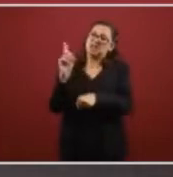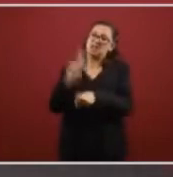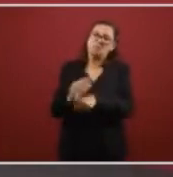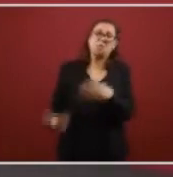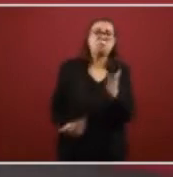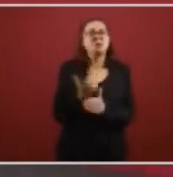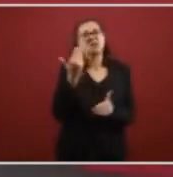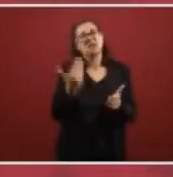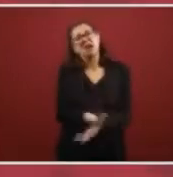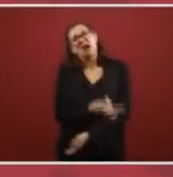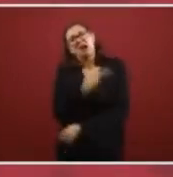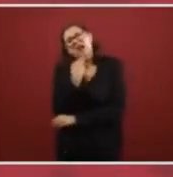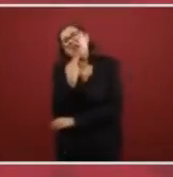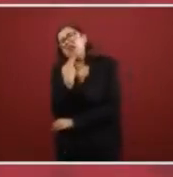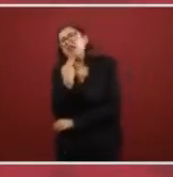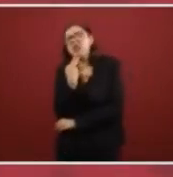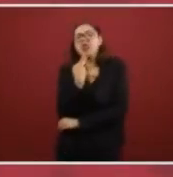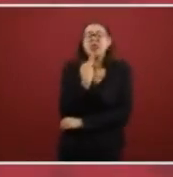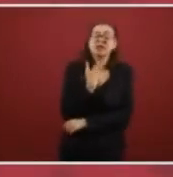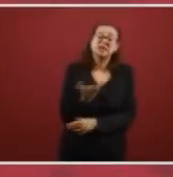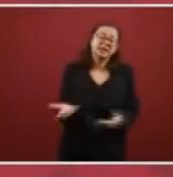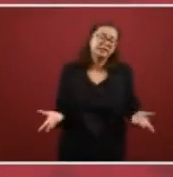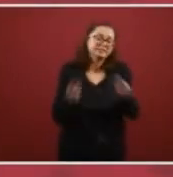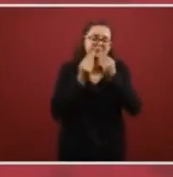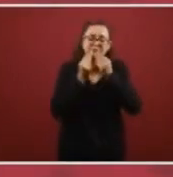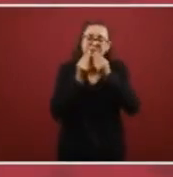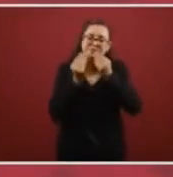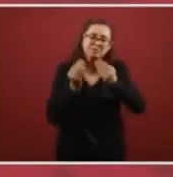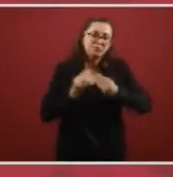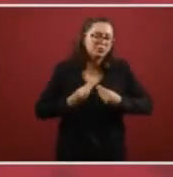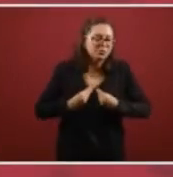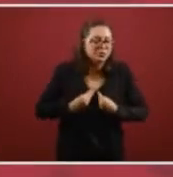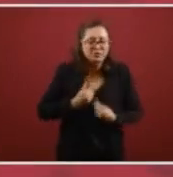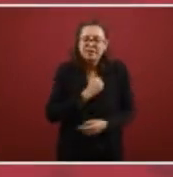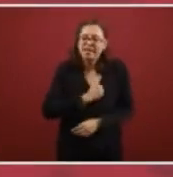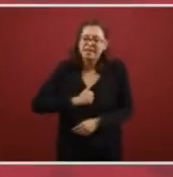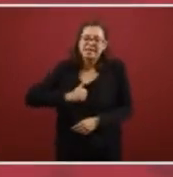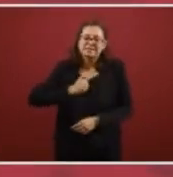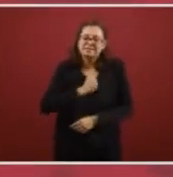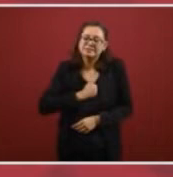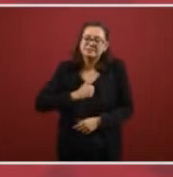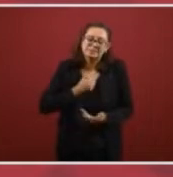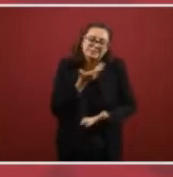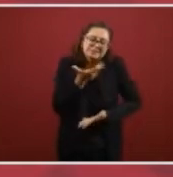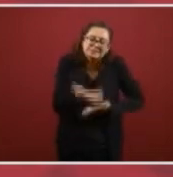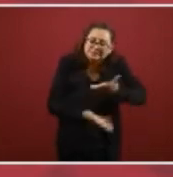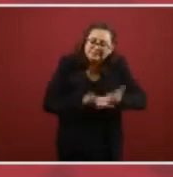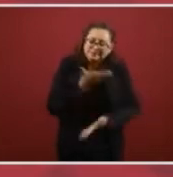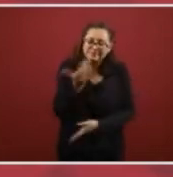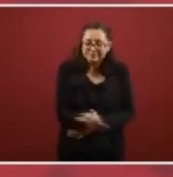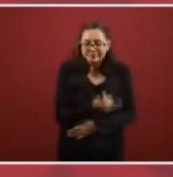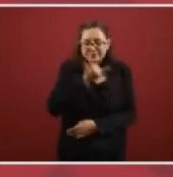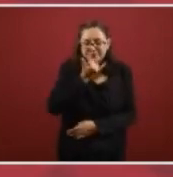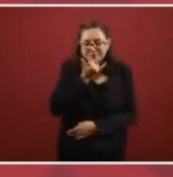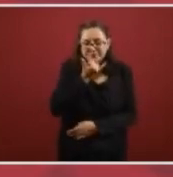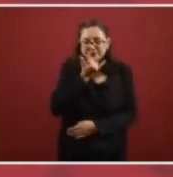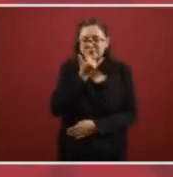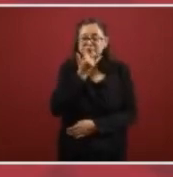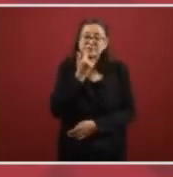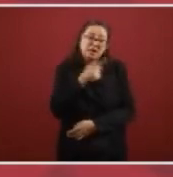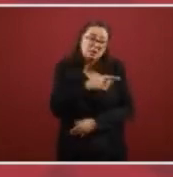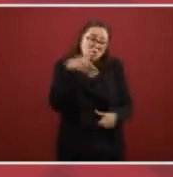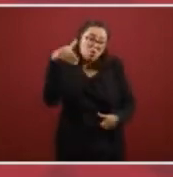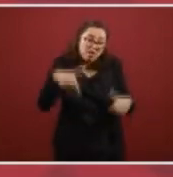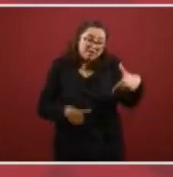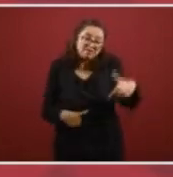of the morning meetings. But he says, well, too bad. They're going to have to tolerate it or forgive us